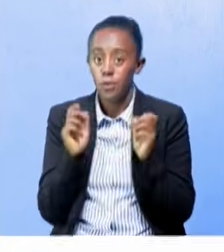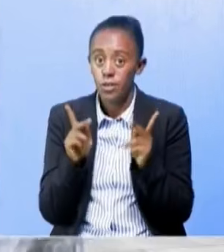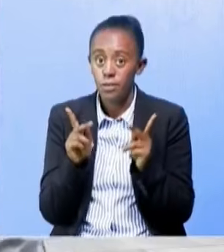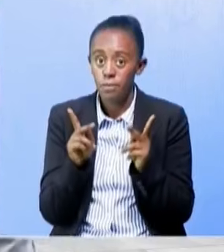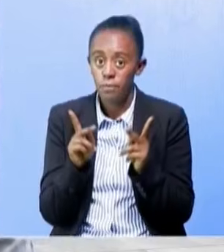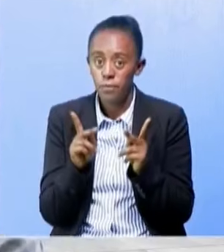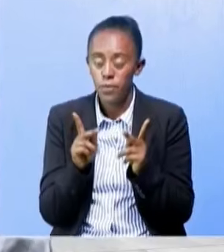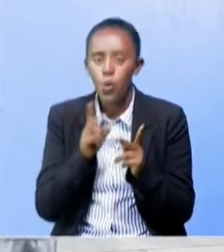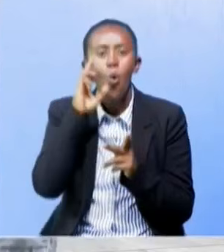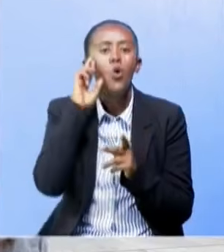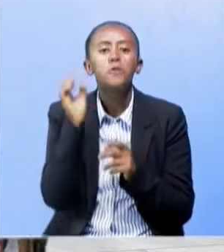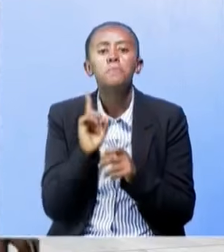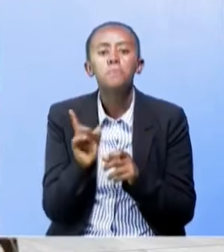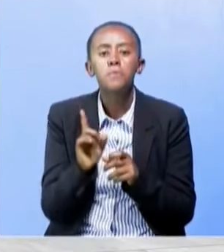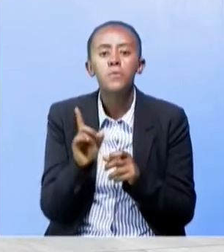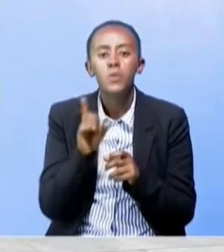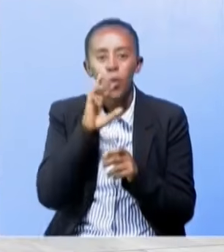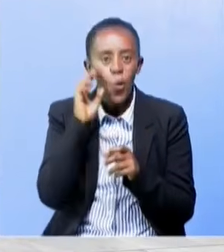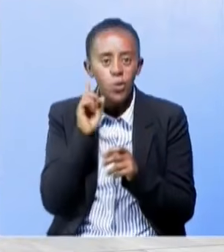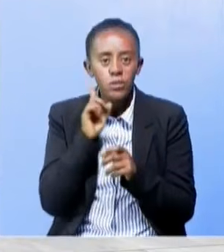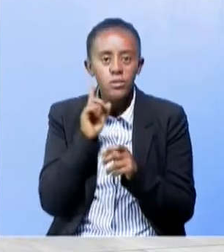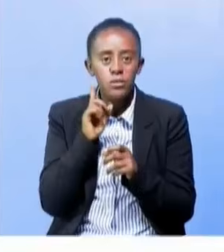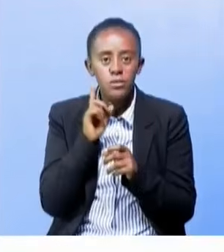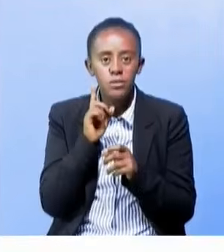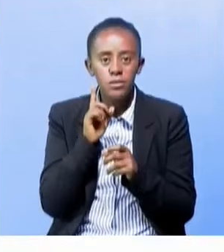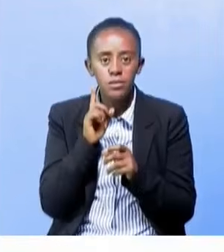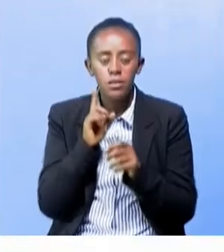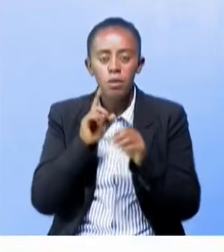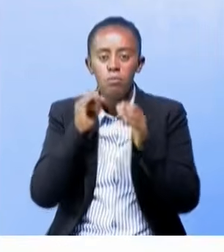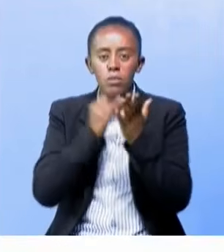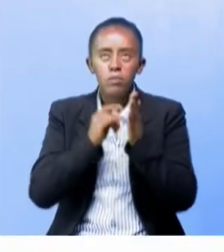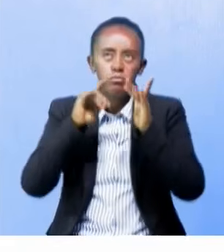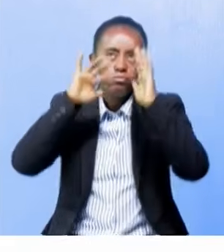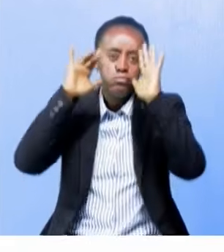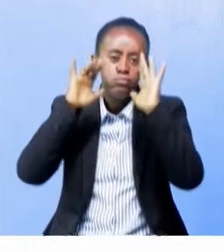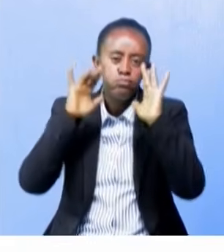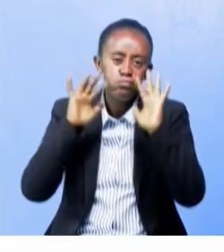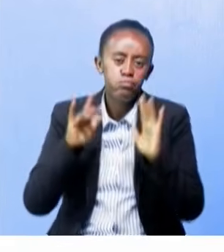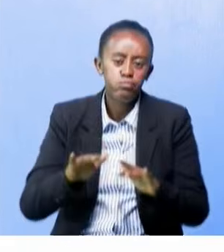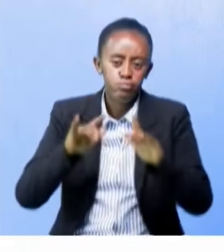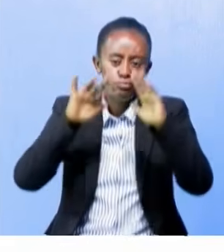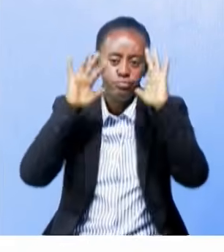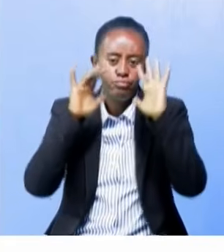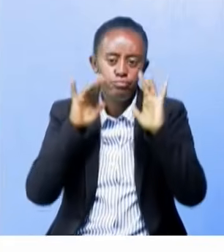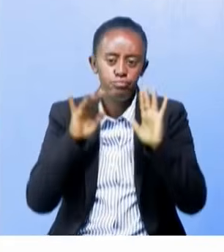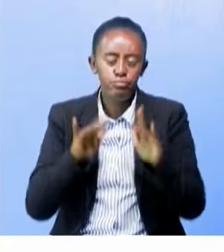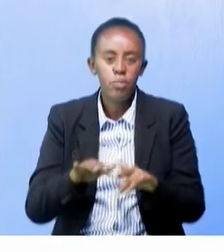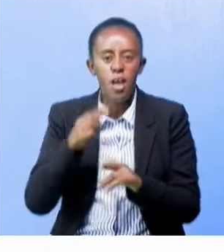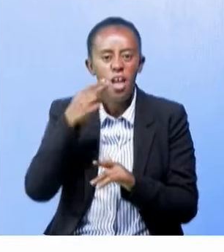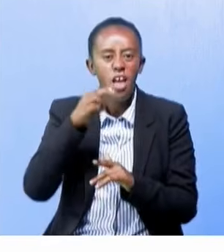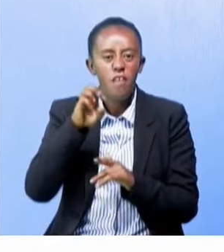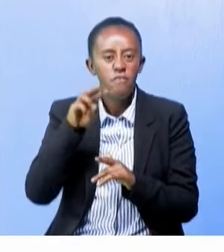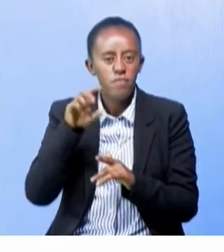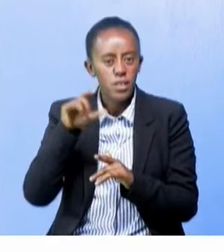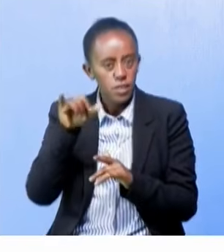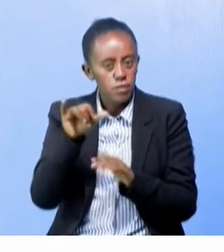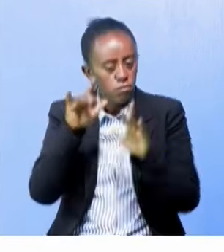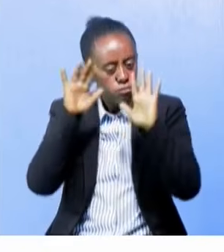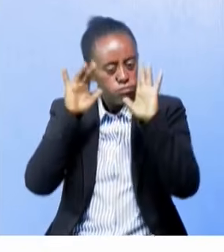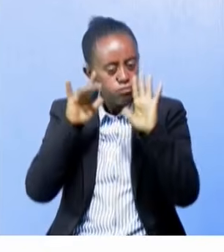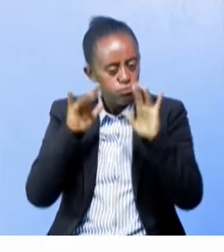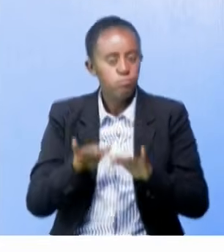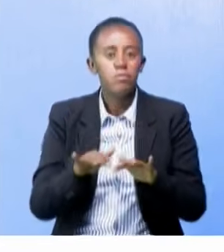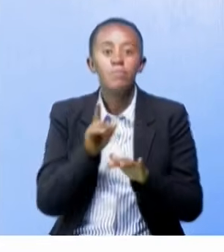So what about the cause? The cause is what? It rained heavily. So this one is the